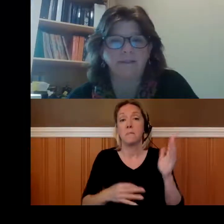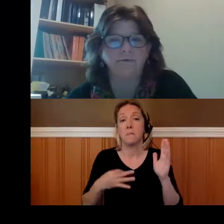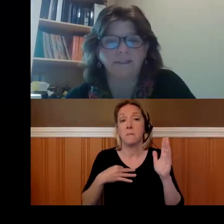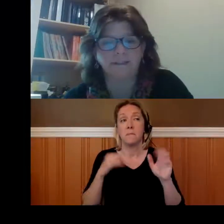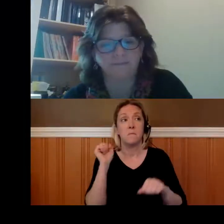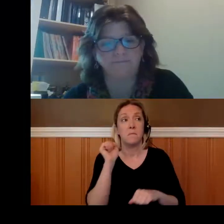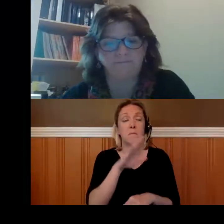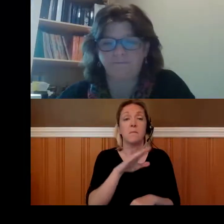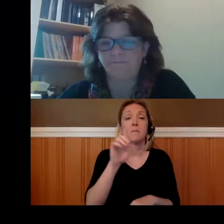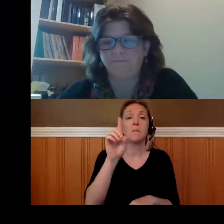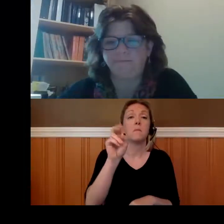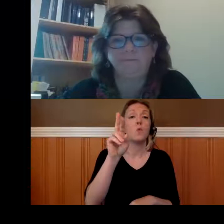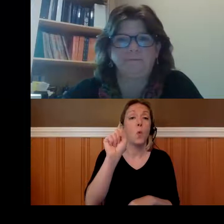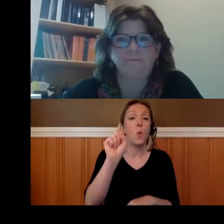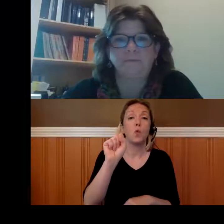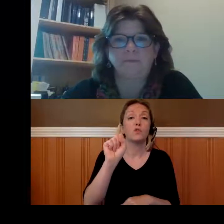services.